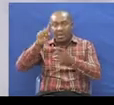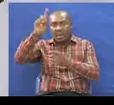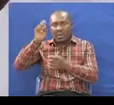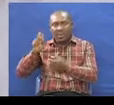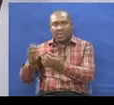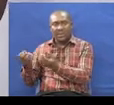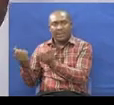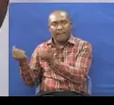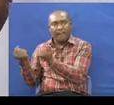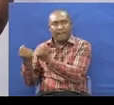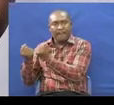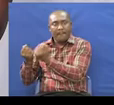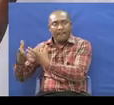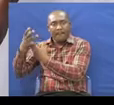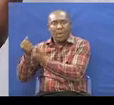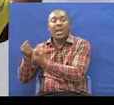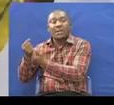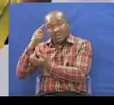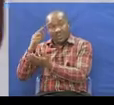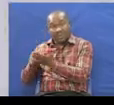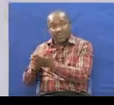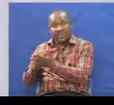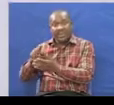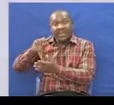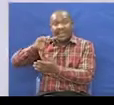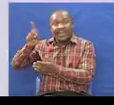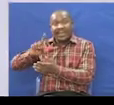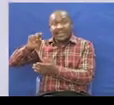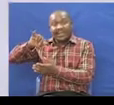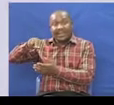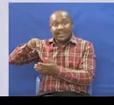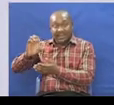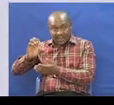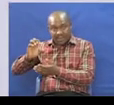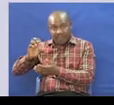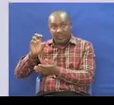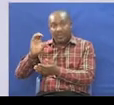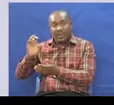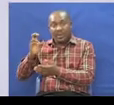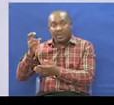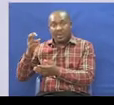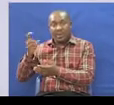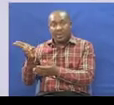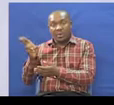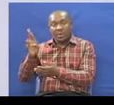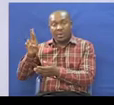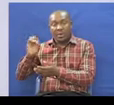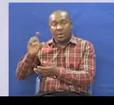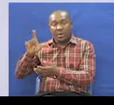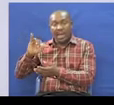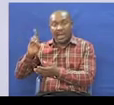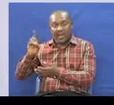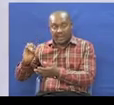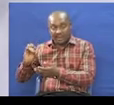the product? The product will be zinc chloride plus hydrogen gas. The product will be zinc chloride plus